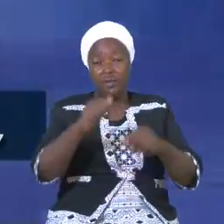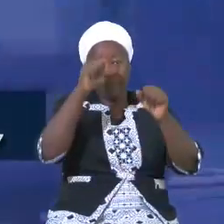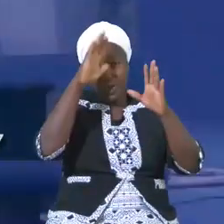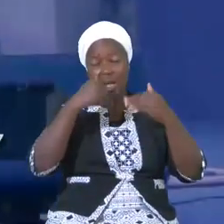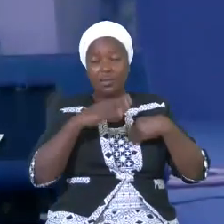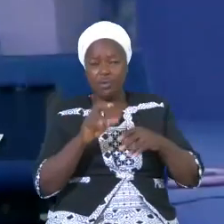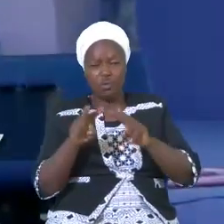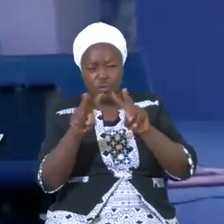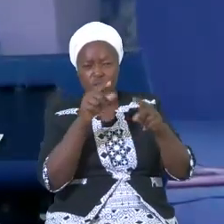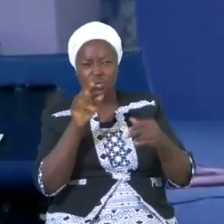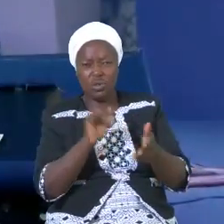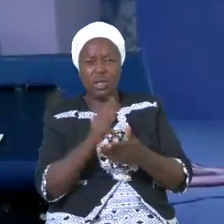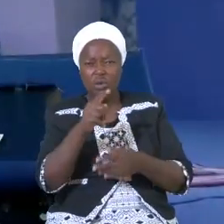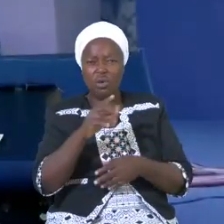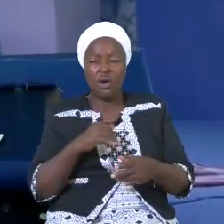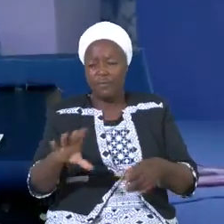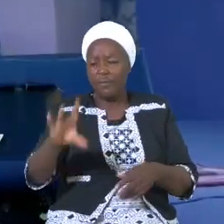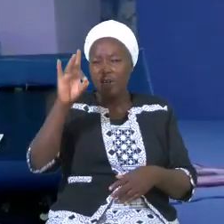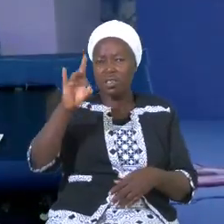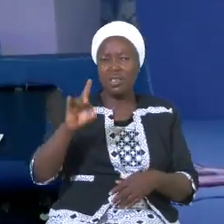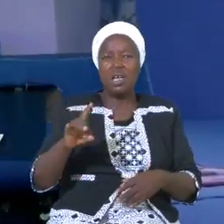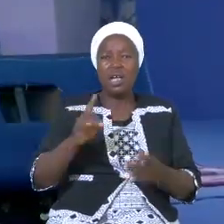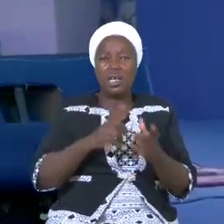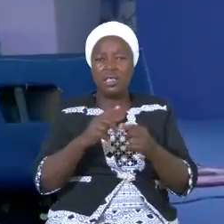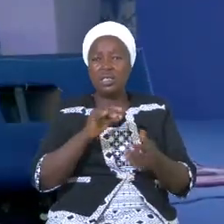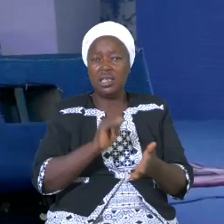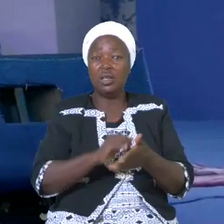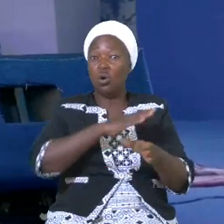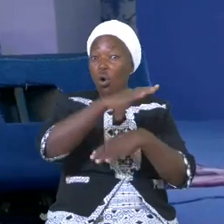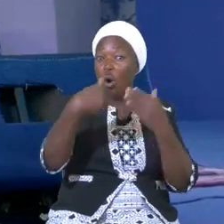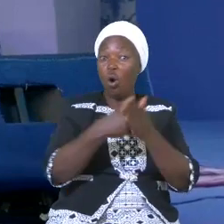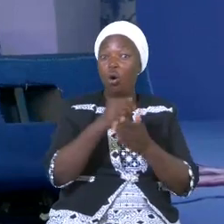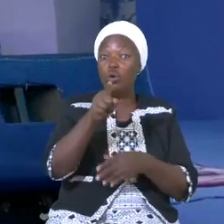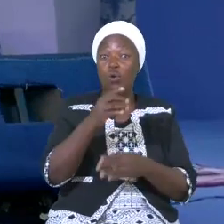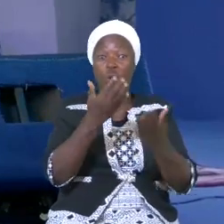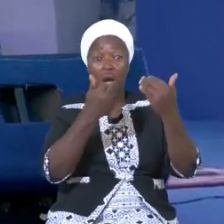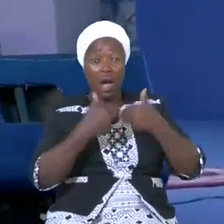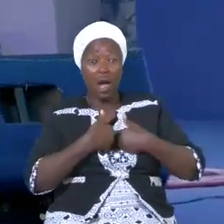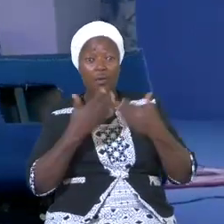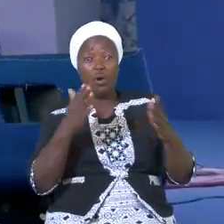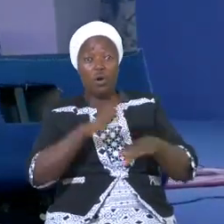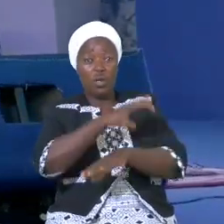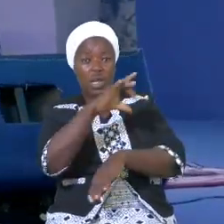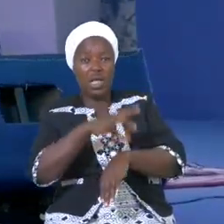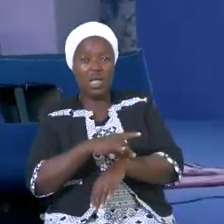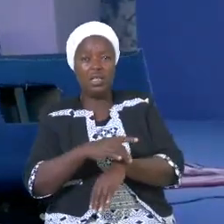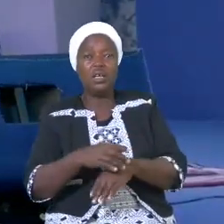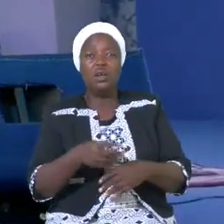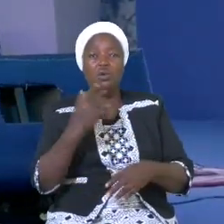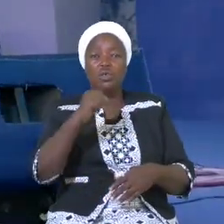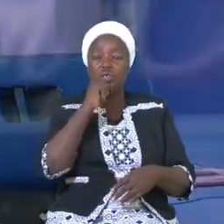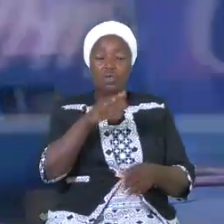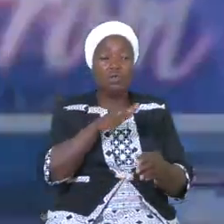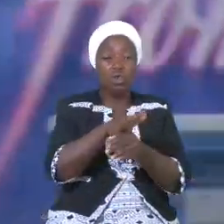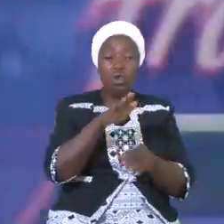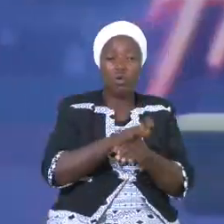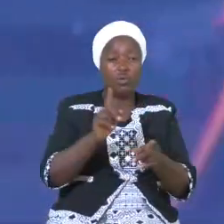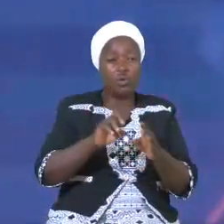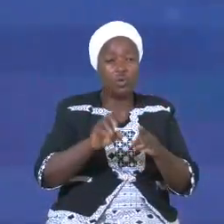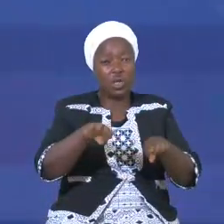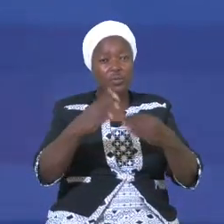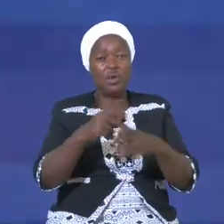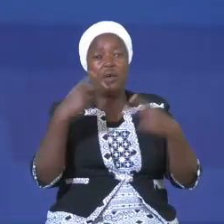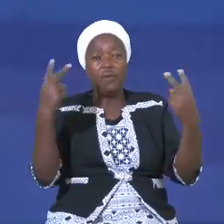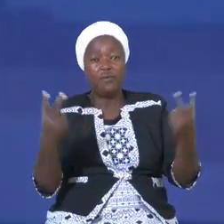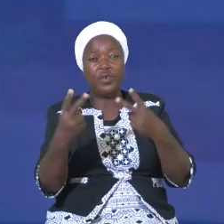that you have discovered that all you have on earth was not sufficient to give you the trial and the